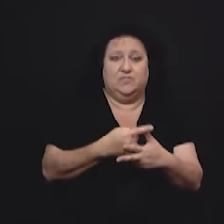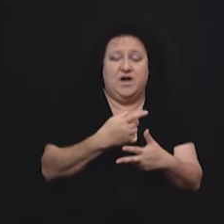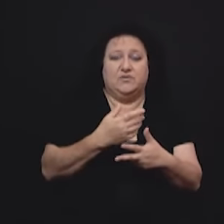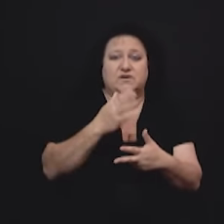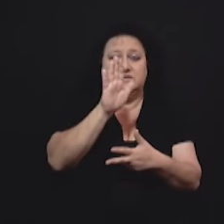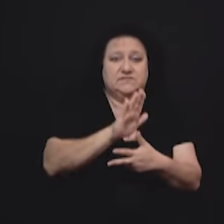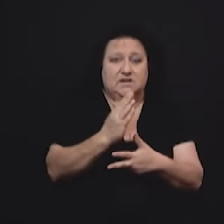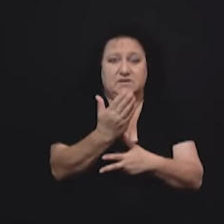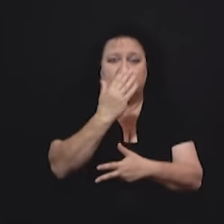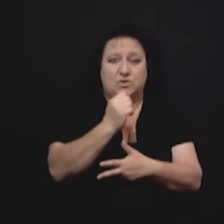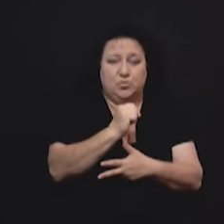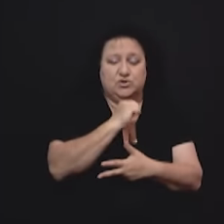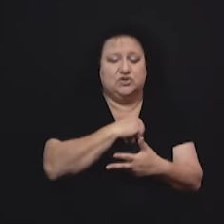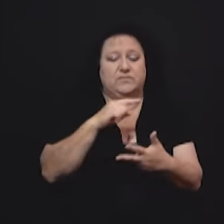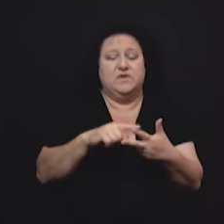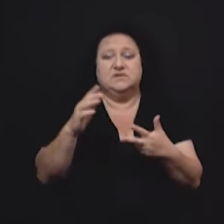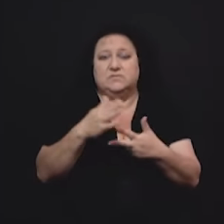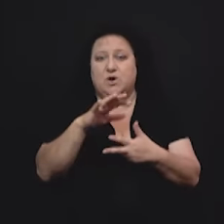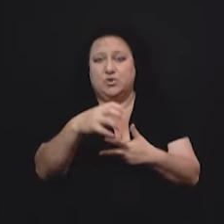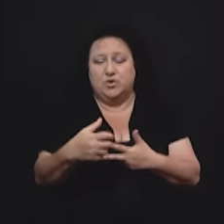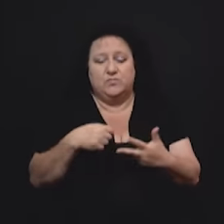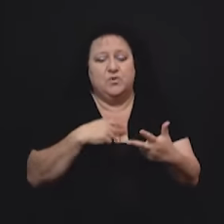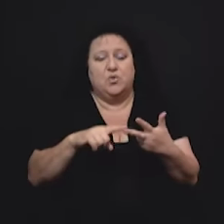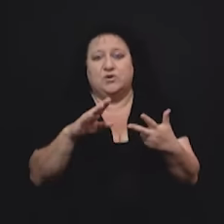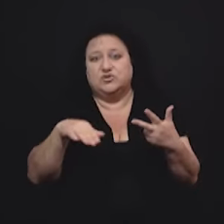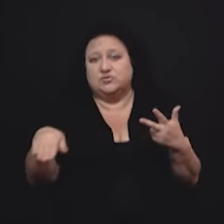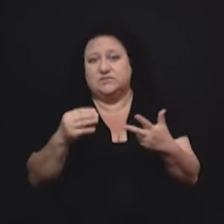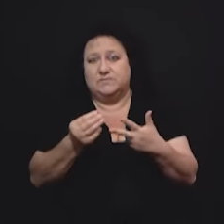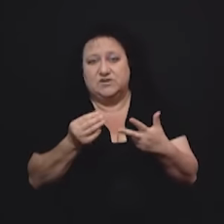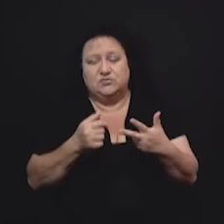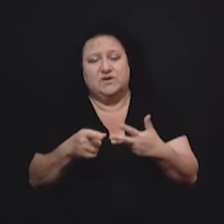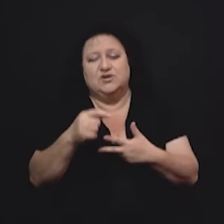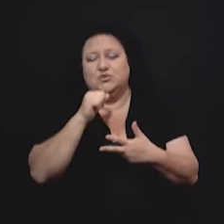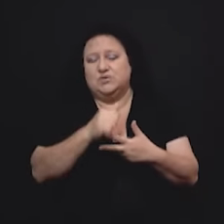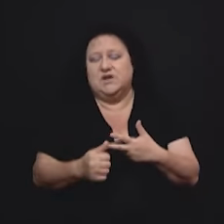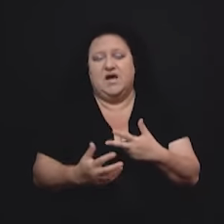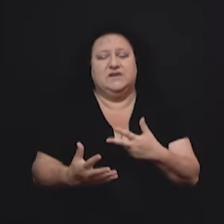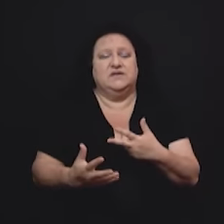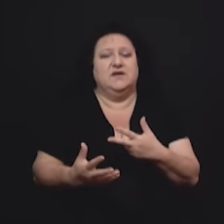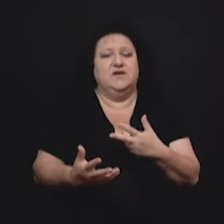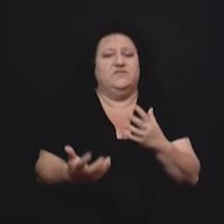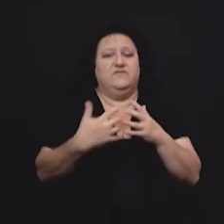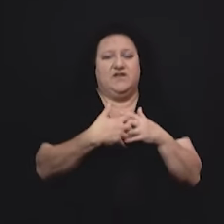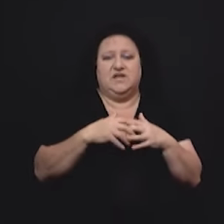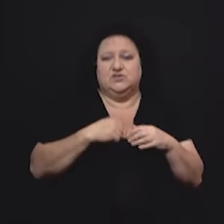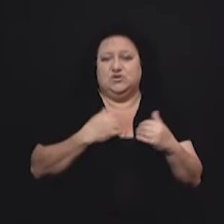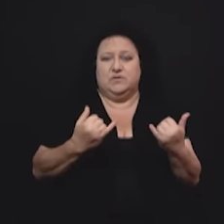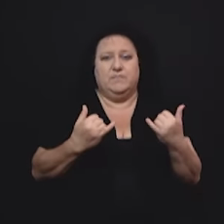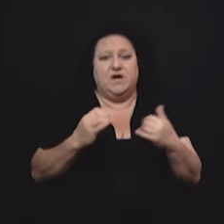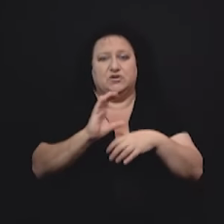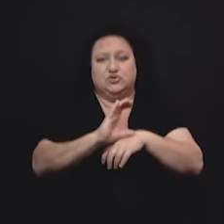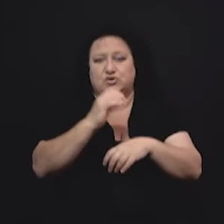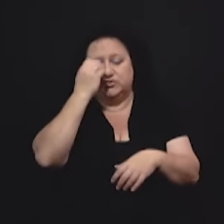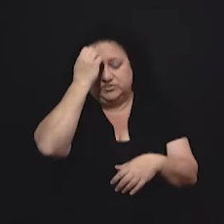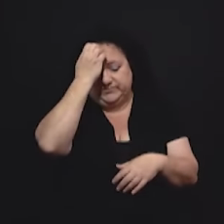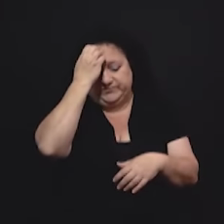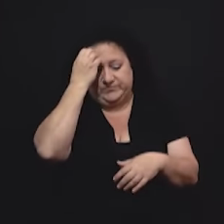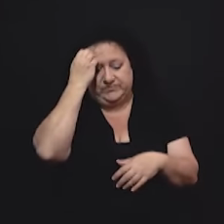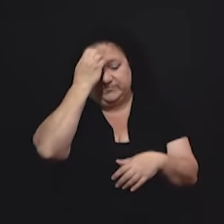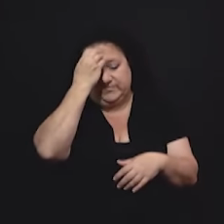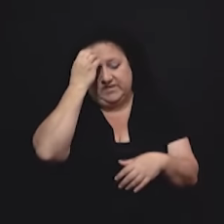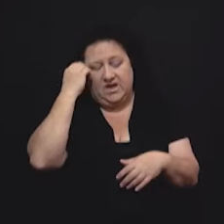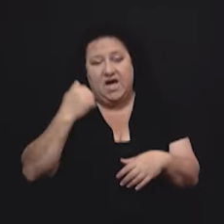small groups, or if you are not into kids ministry, you don't fit into the modern church of what's successful. I got news for you. Christ Church